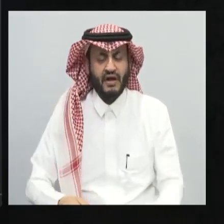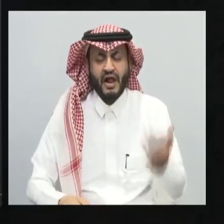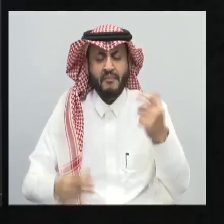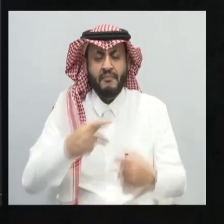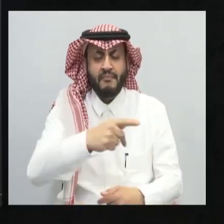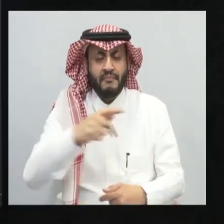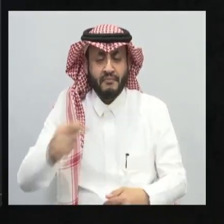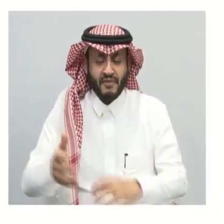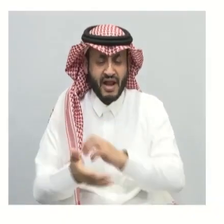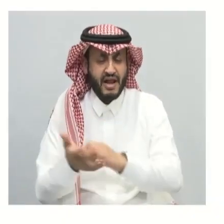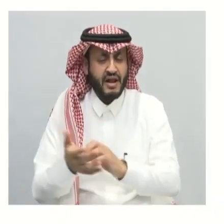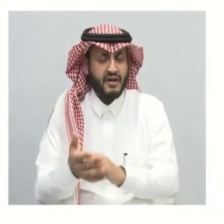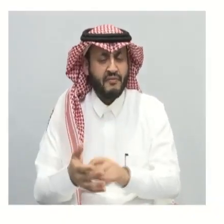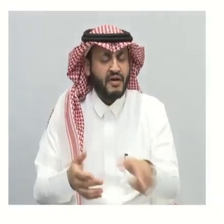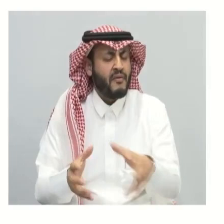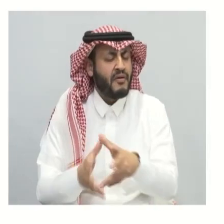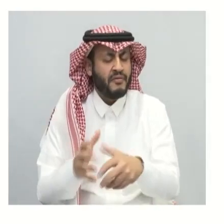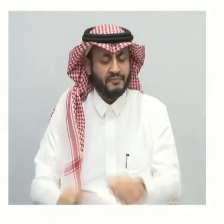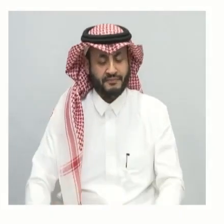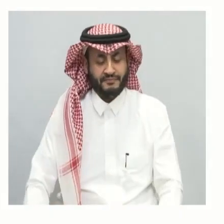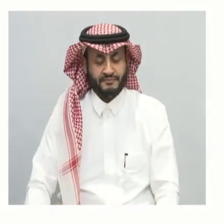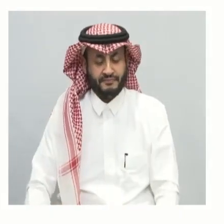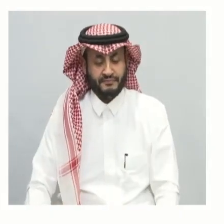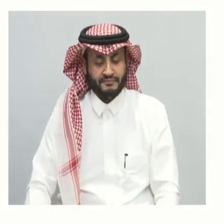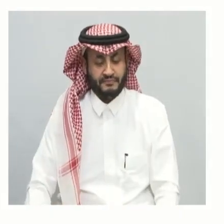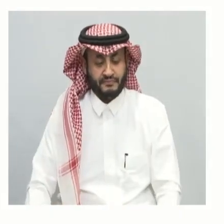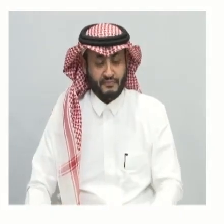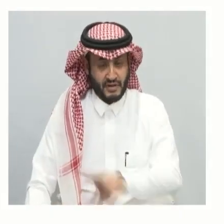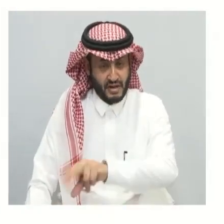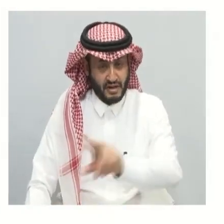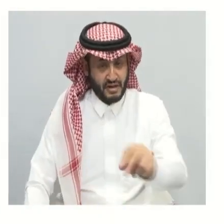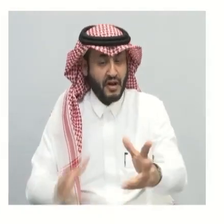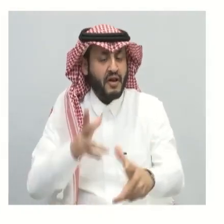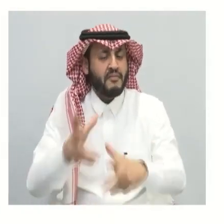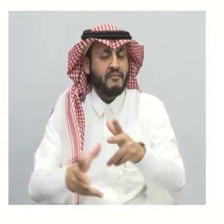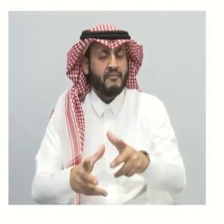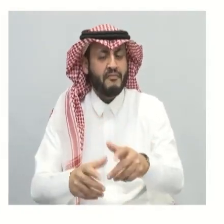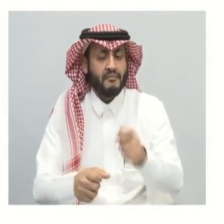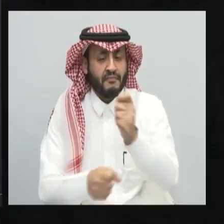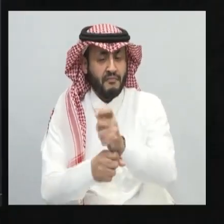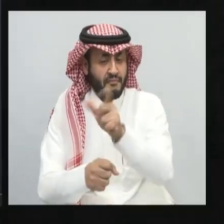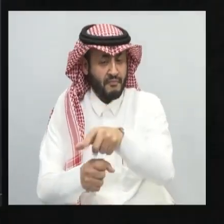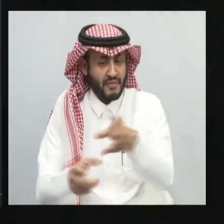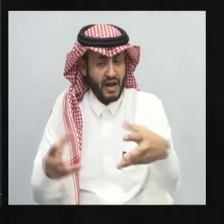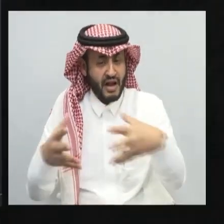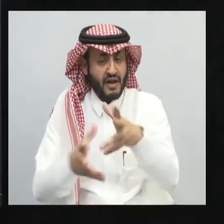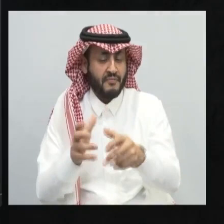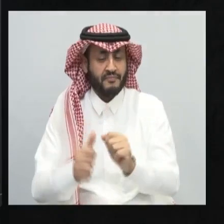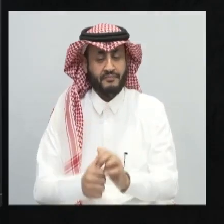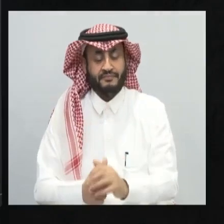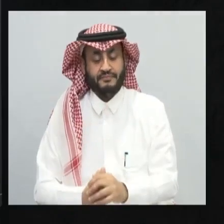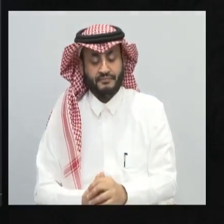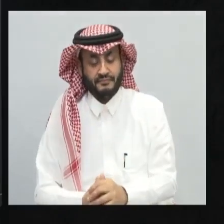verb. However, what does it do in this sentence? It actually describes the noun which comes before,